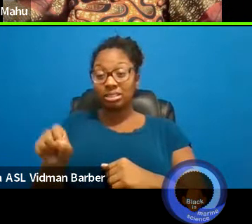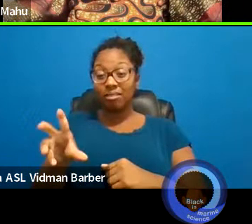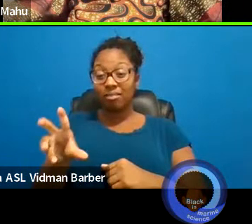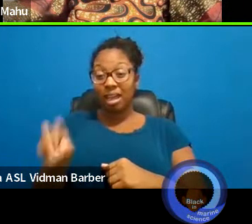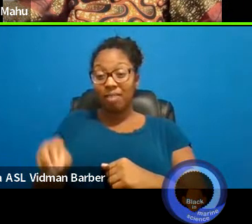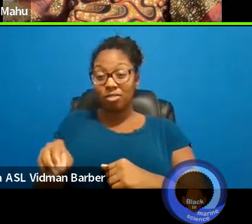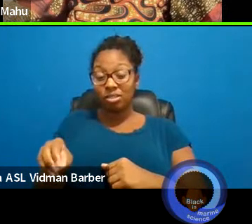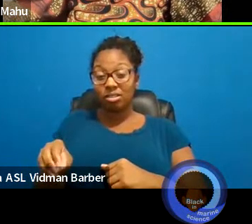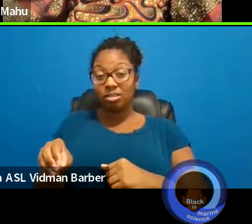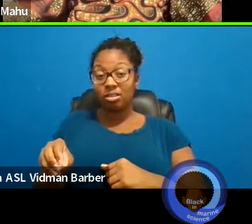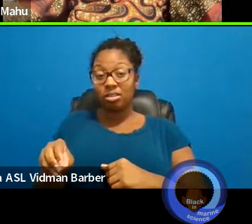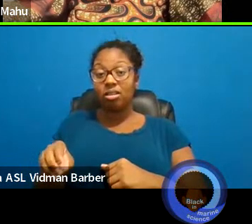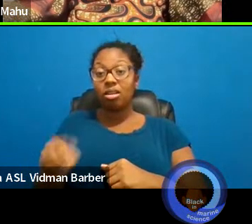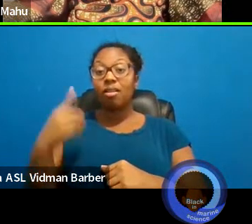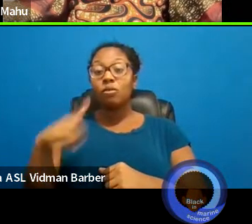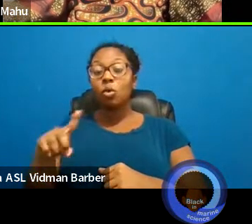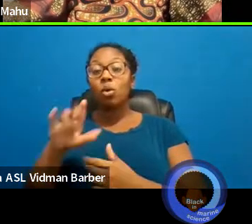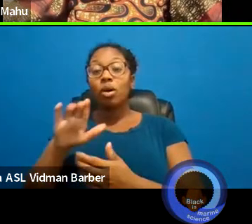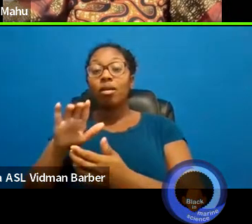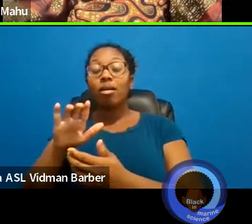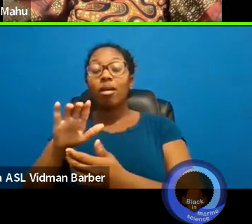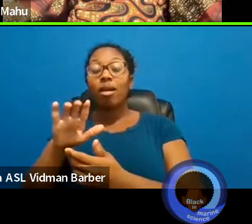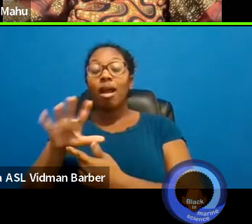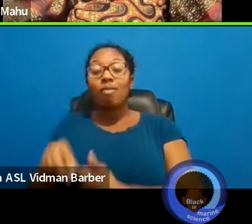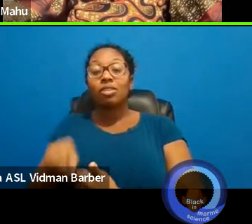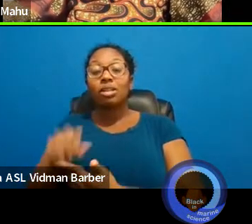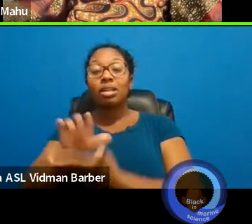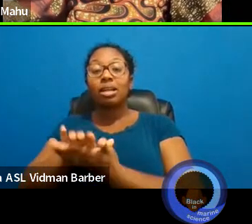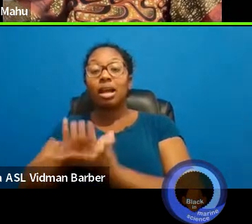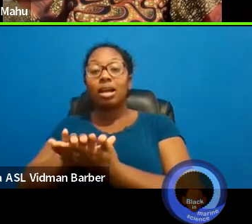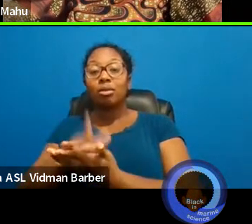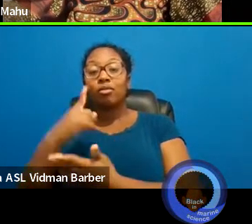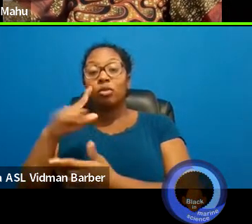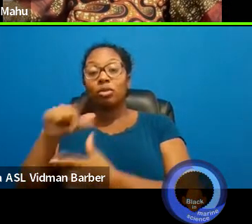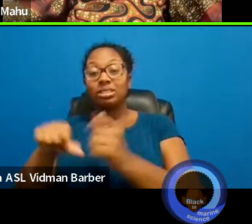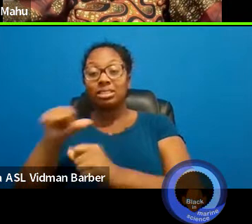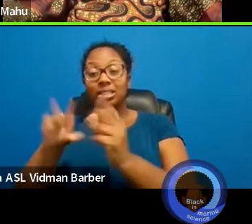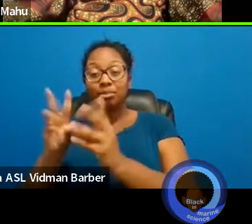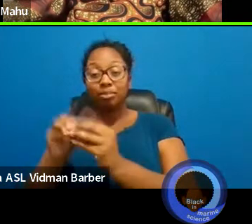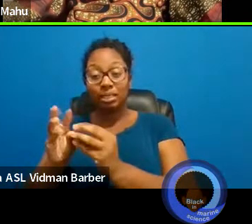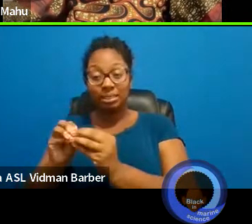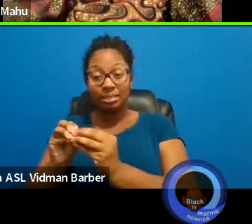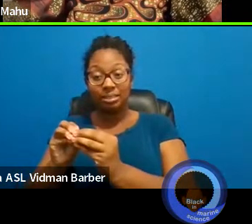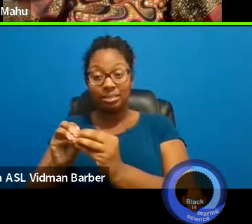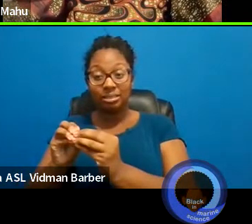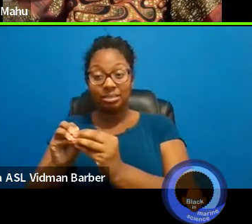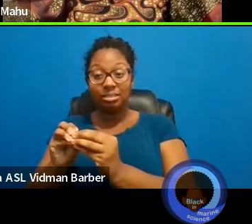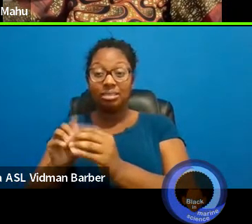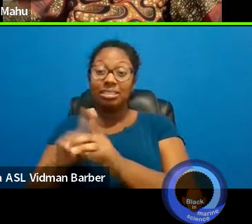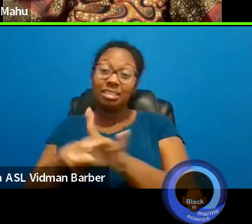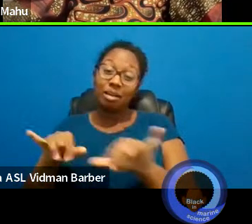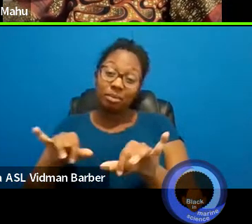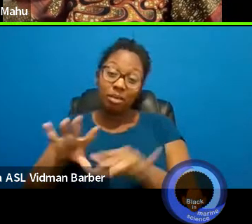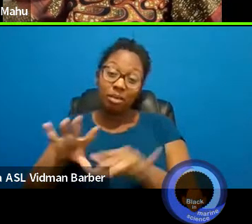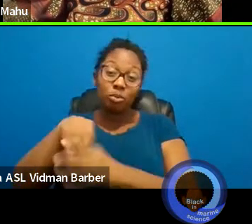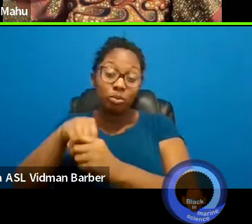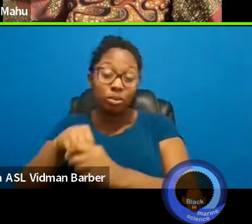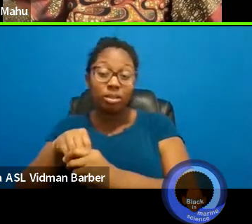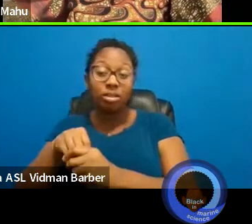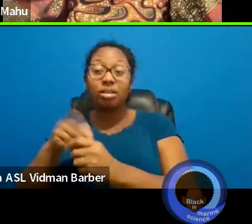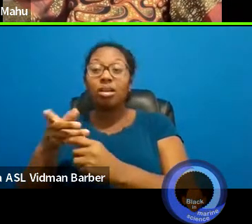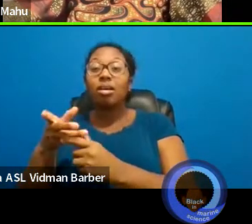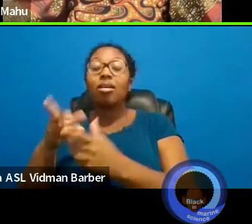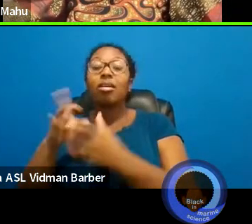the African Academy of Sciences annual meeting and at the same time participate in the Connecting